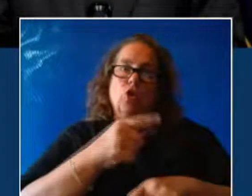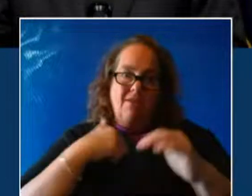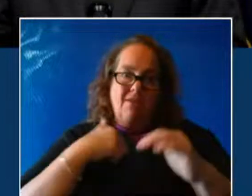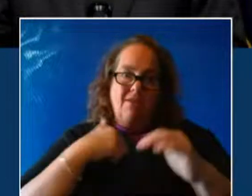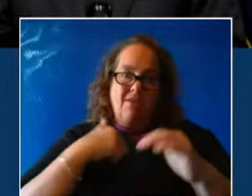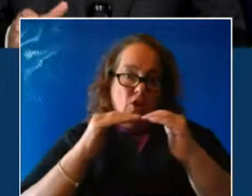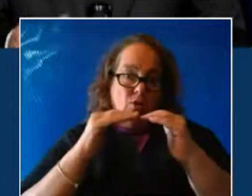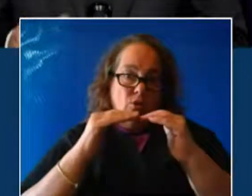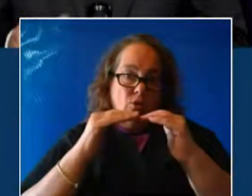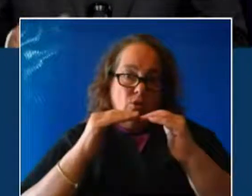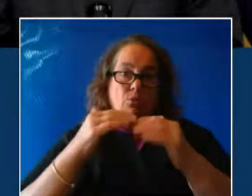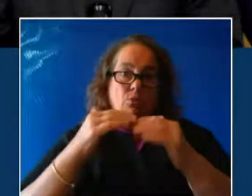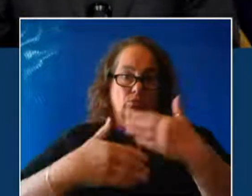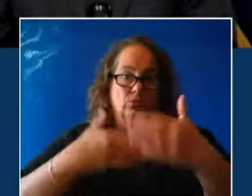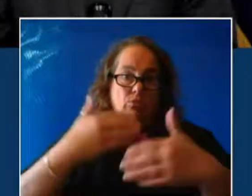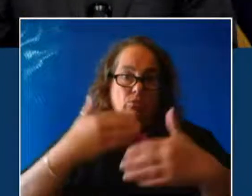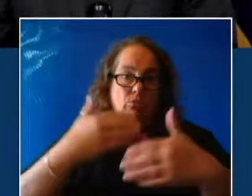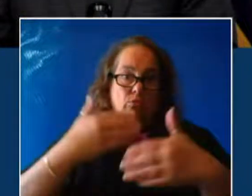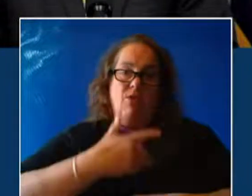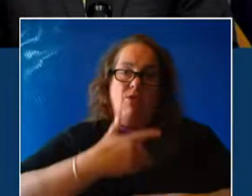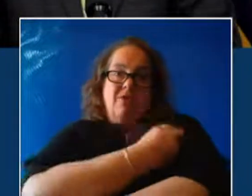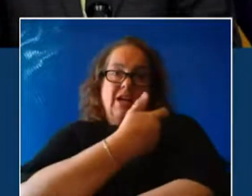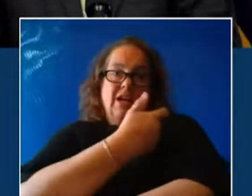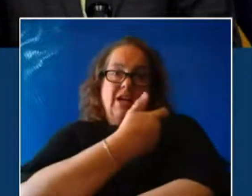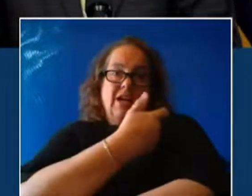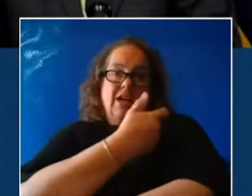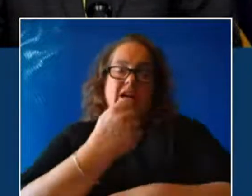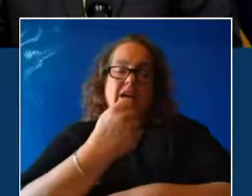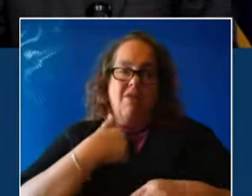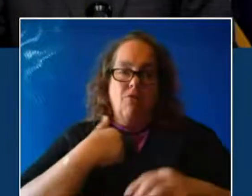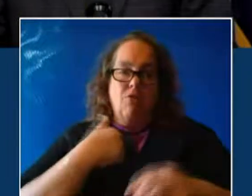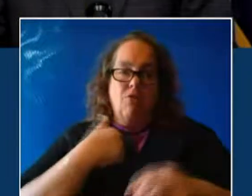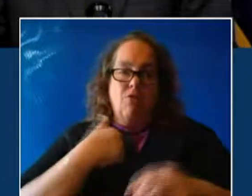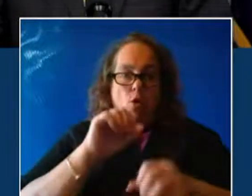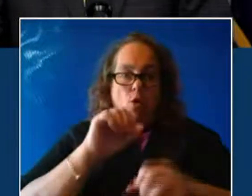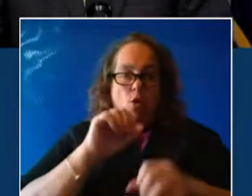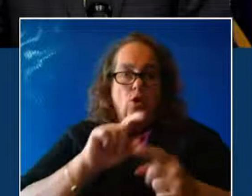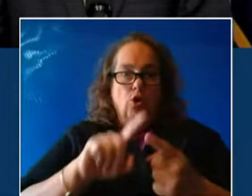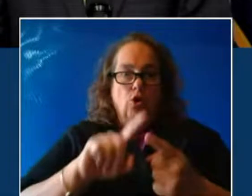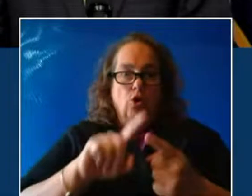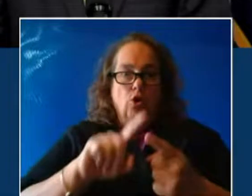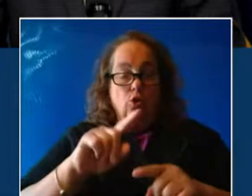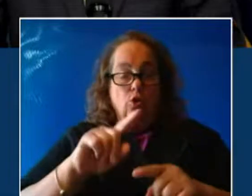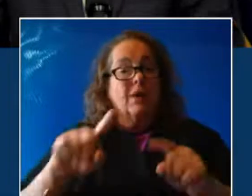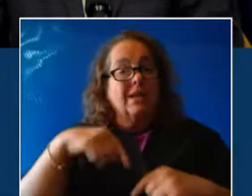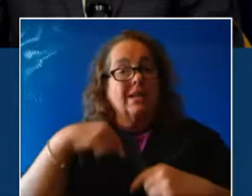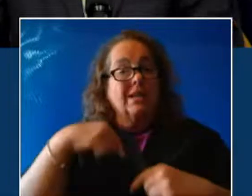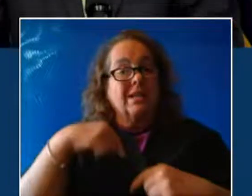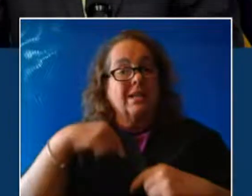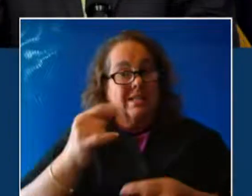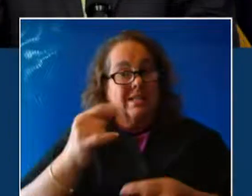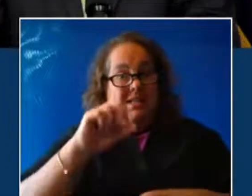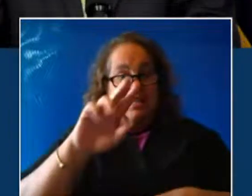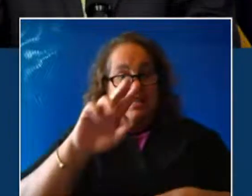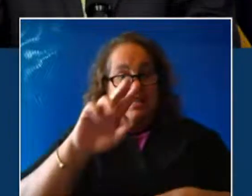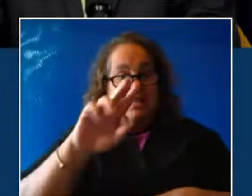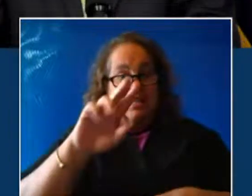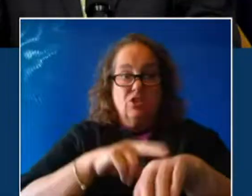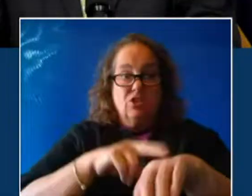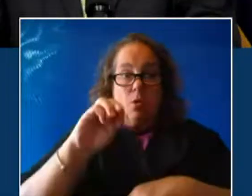do. But given that it is National Minority Health Month, I'm proud to report in our newest